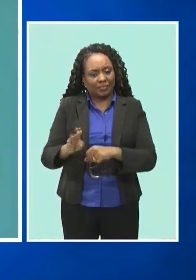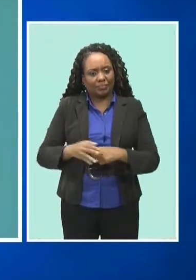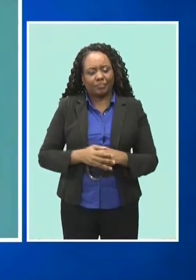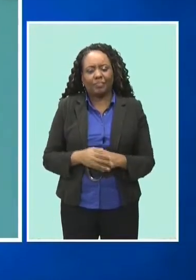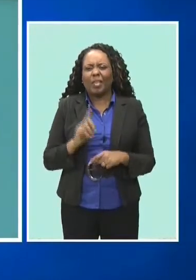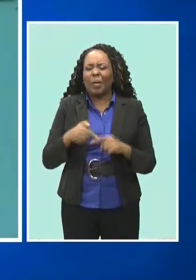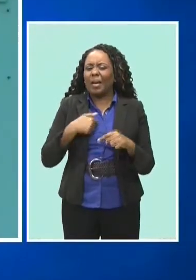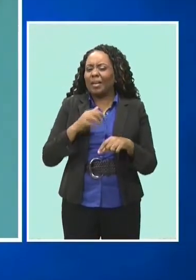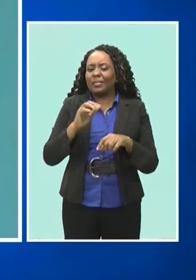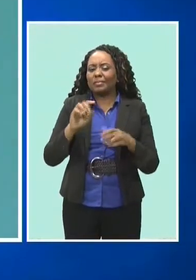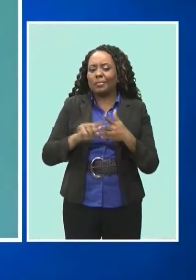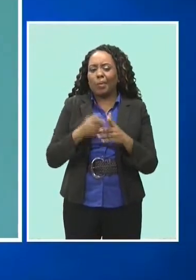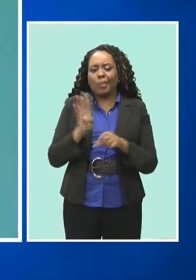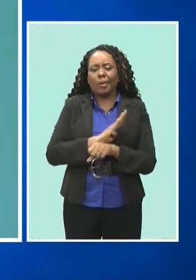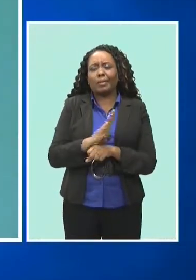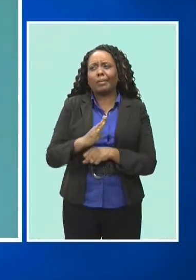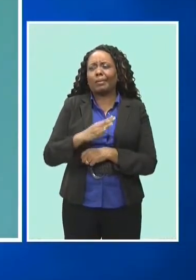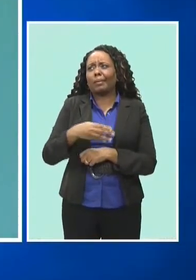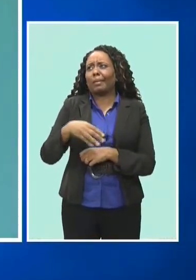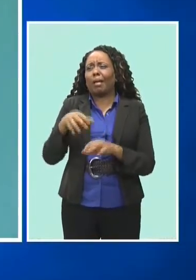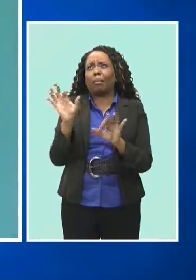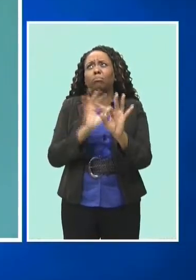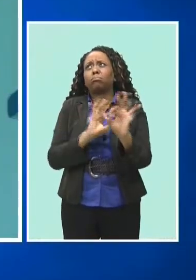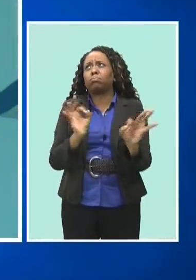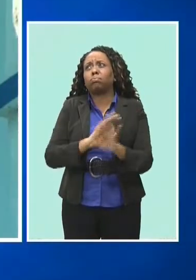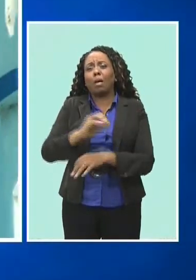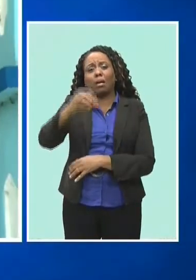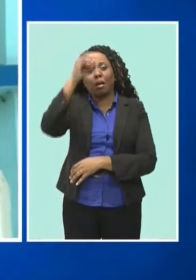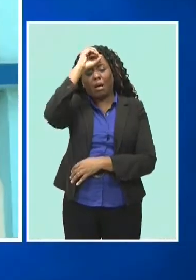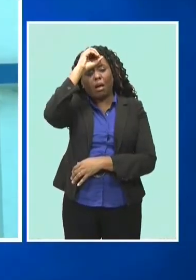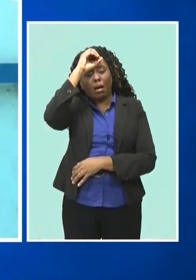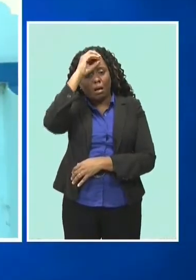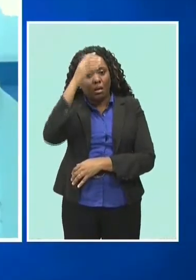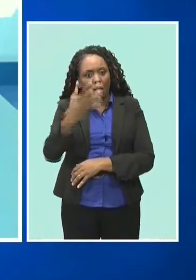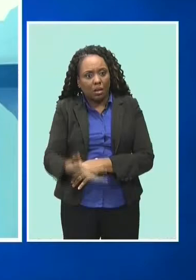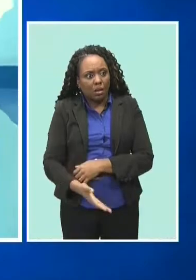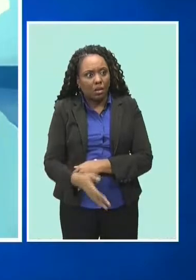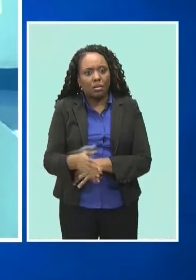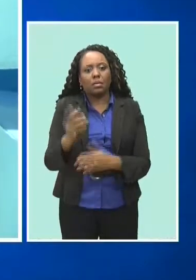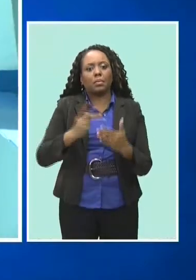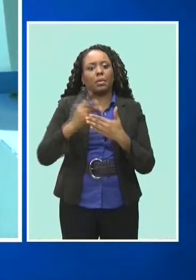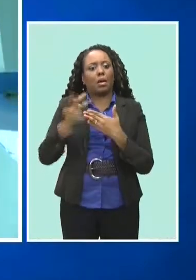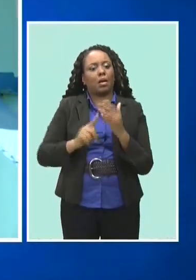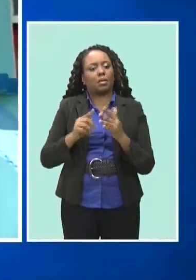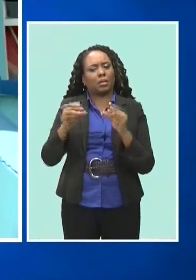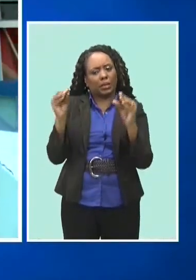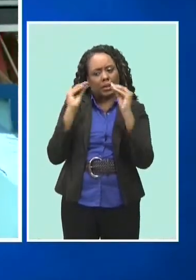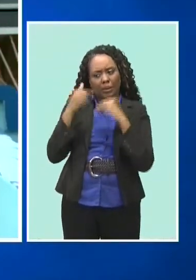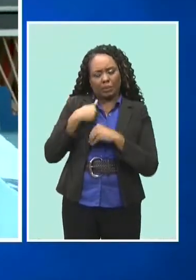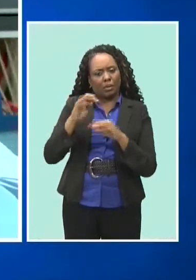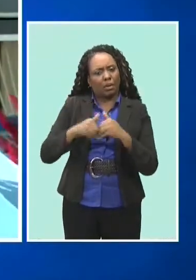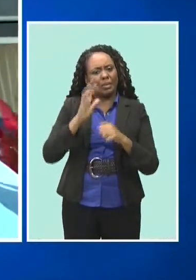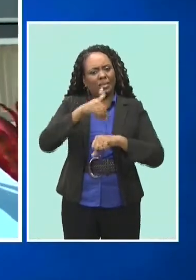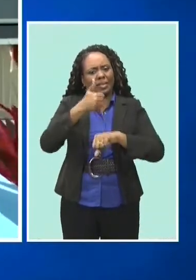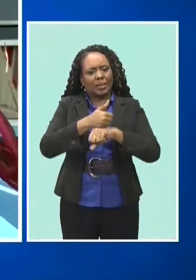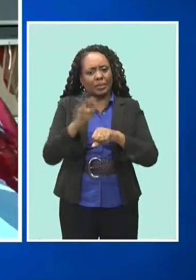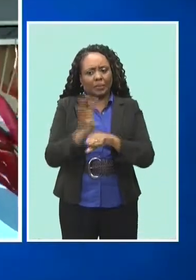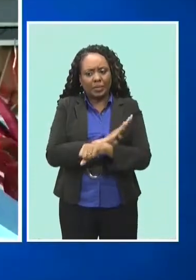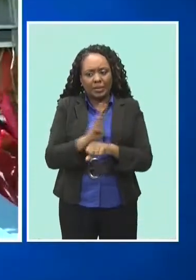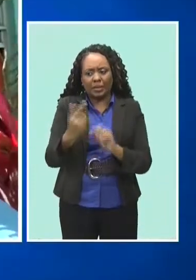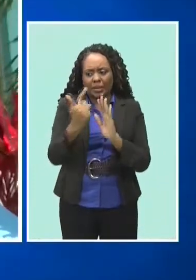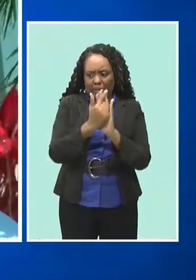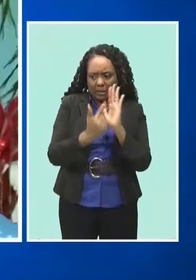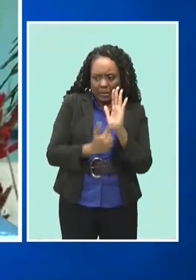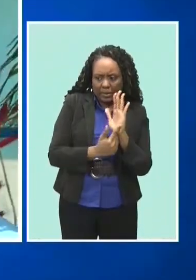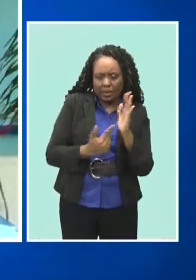had no idea how to manage a business, so Yes taught me how to set up a business legally, how to do the